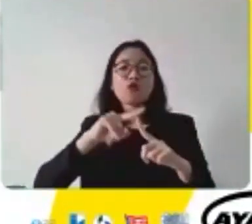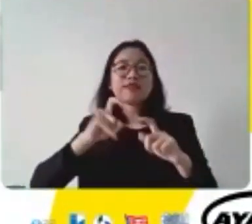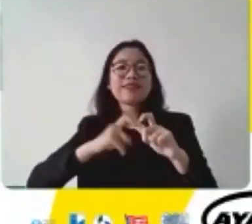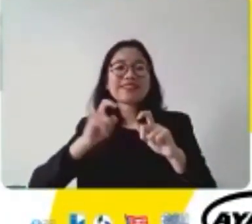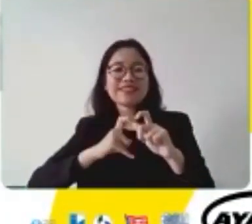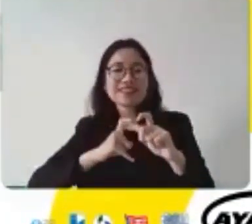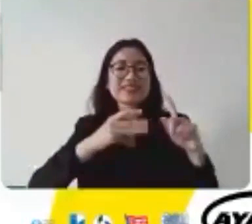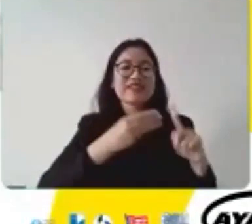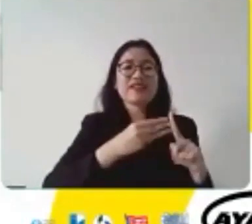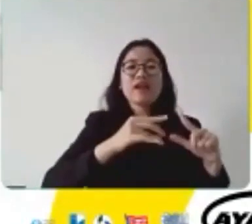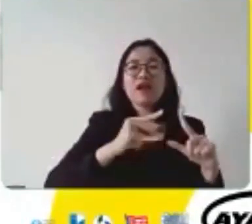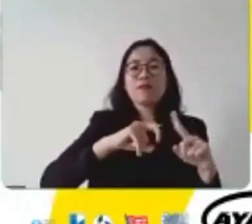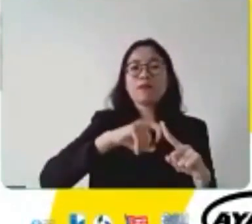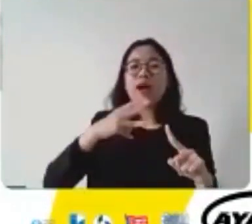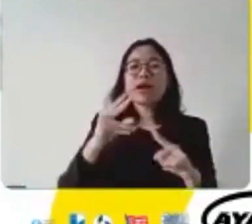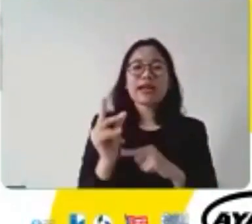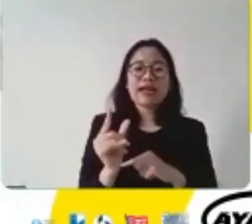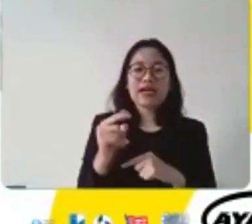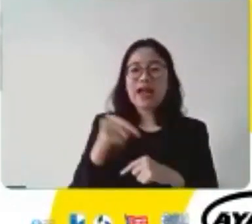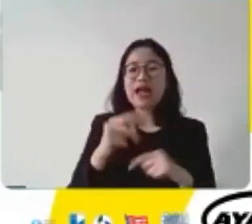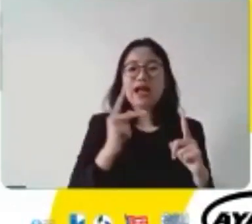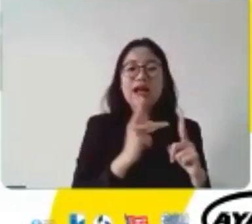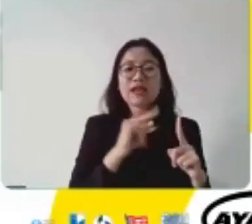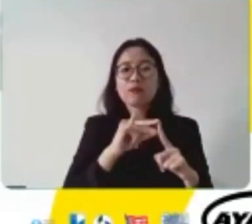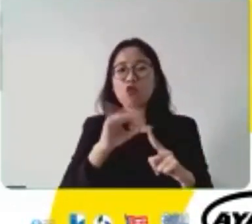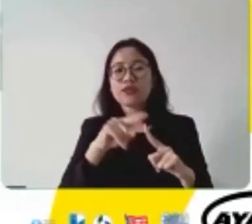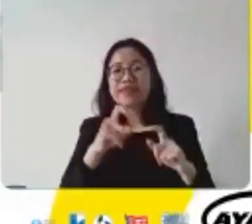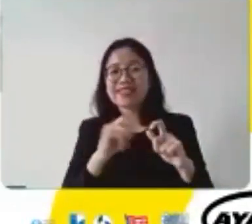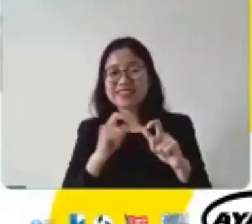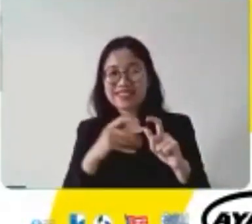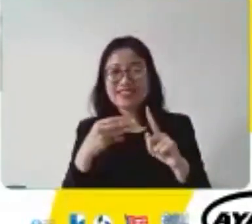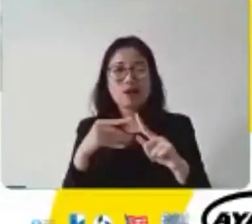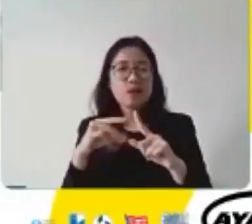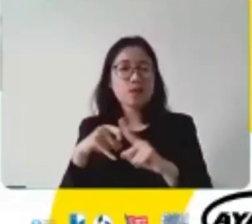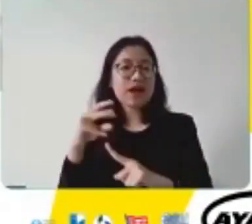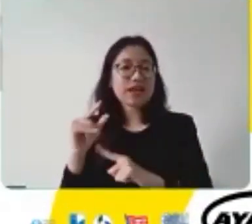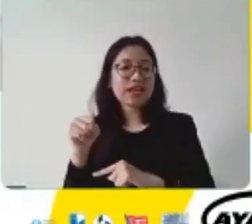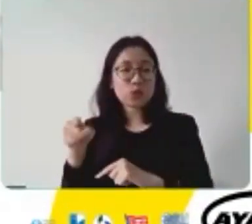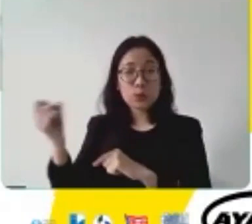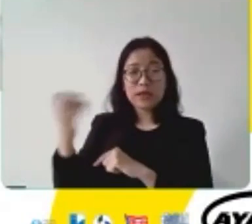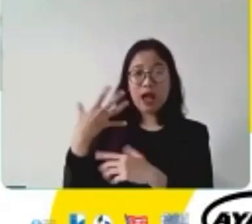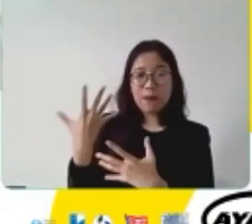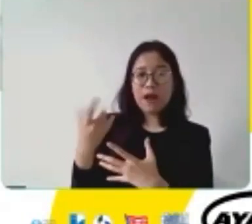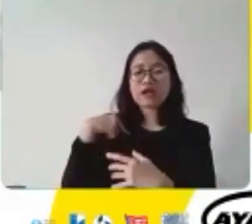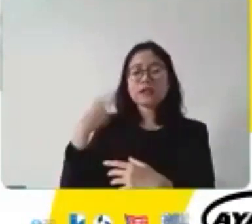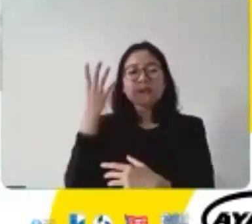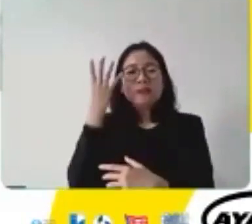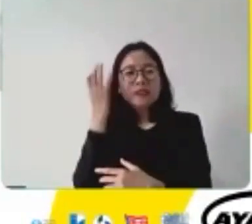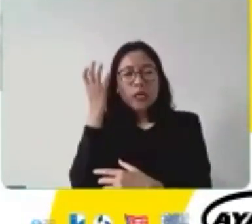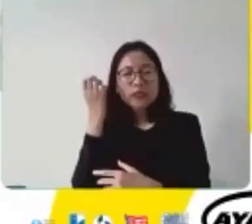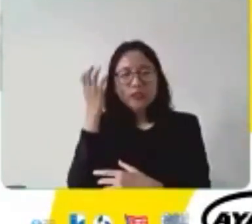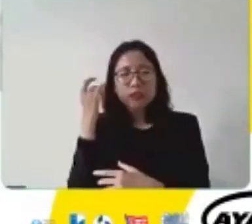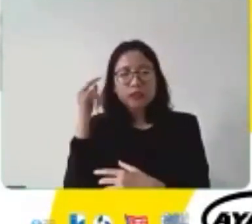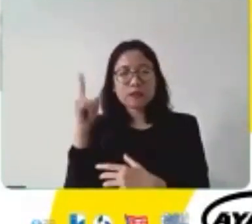is that stresses during the perinatal period increase the risk of diseases later